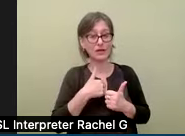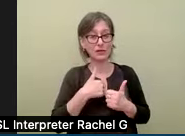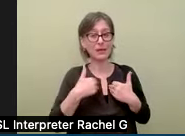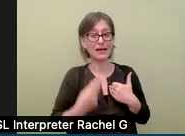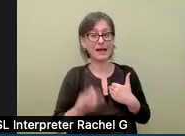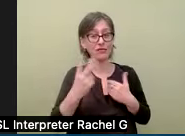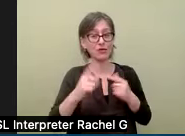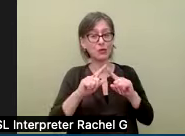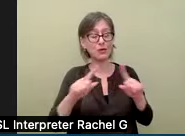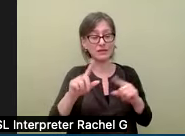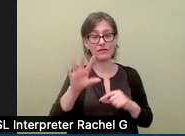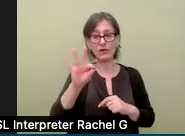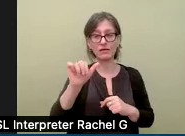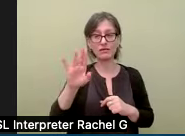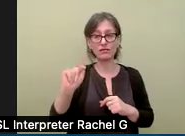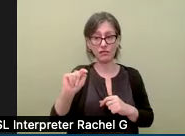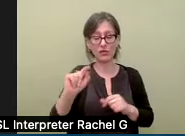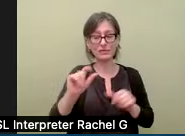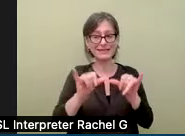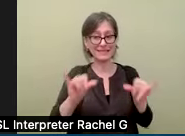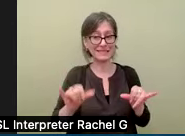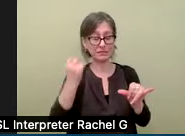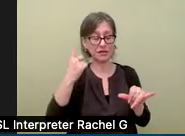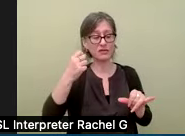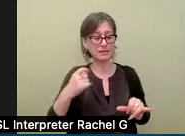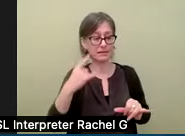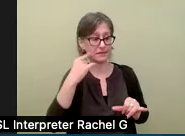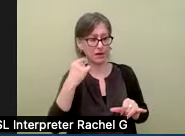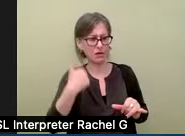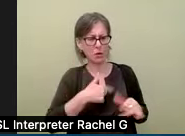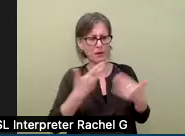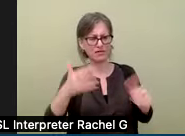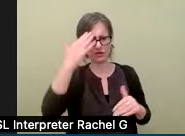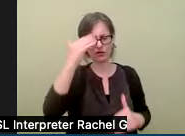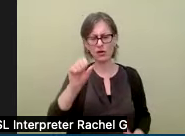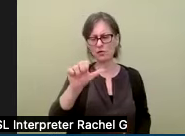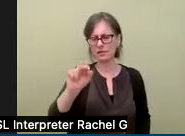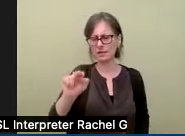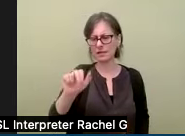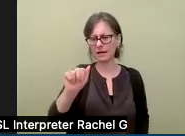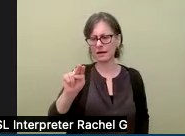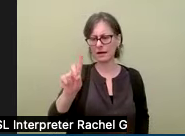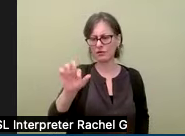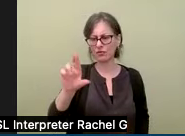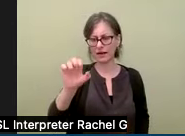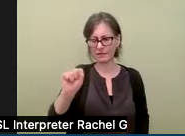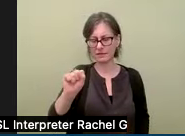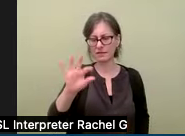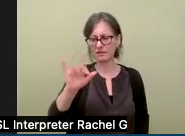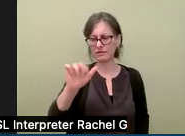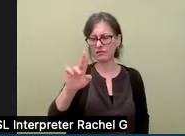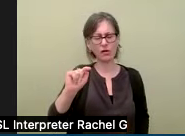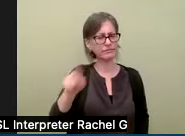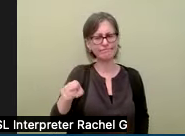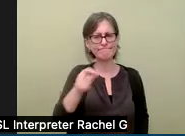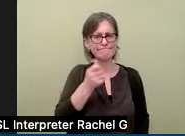different fault systems. In Southern California, everyone knows about the San Andreas fault. That does not produce tsunamis because